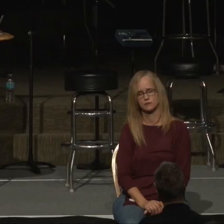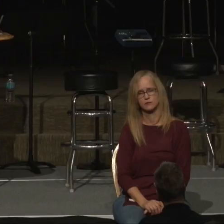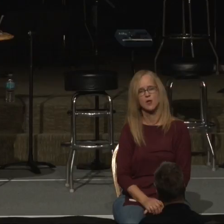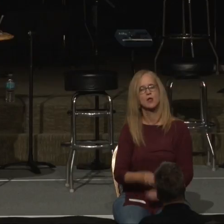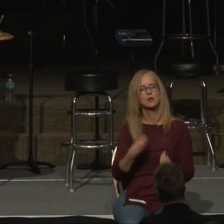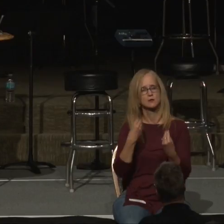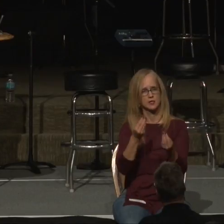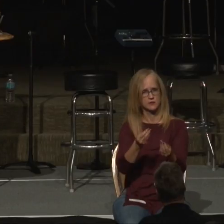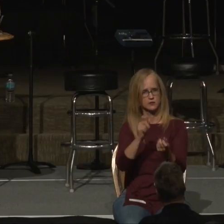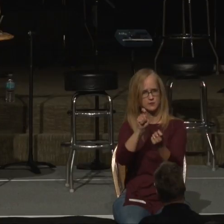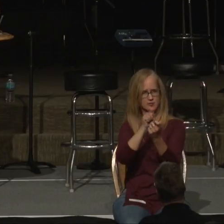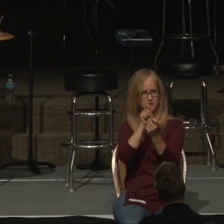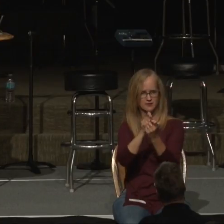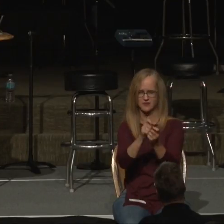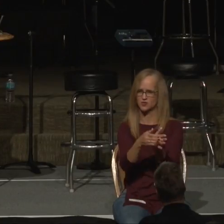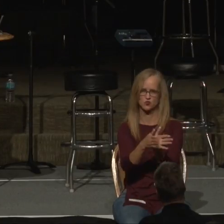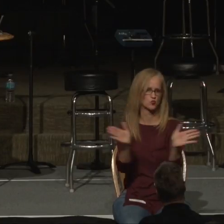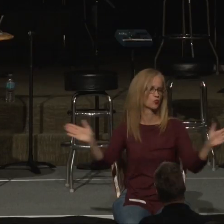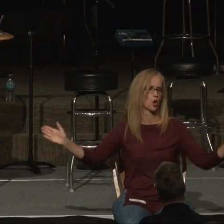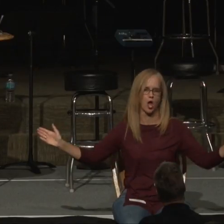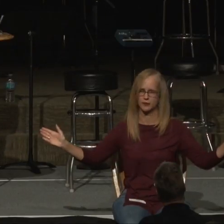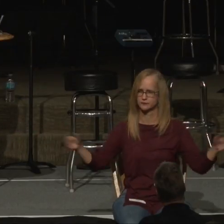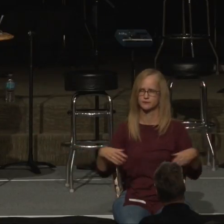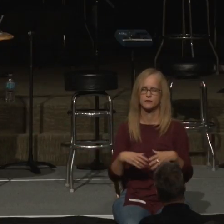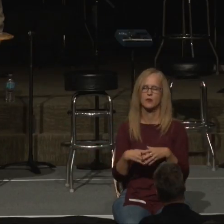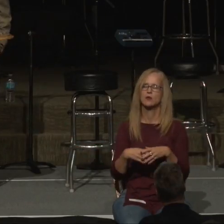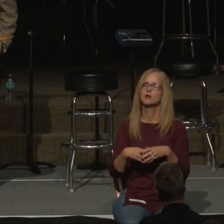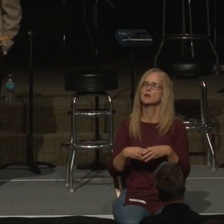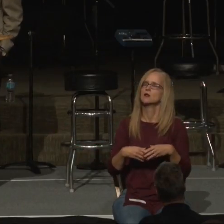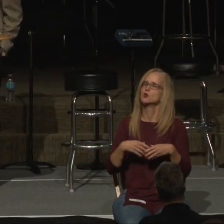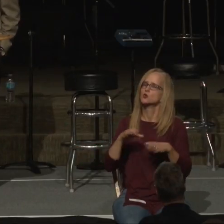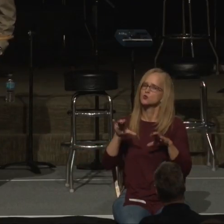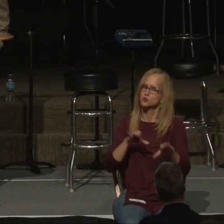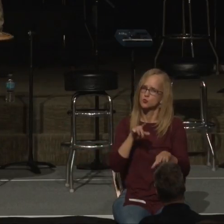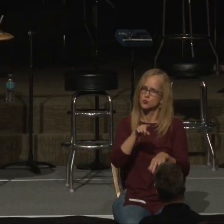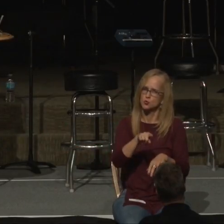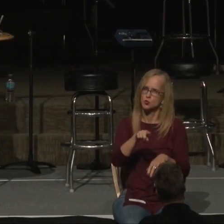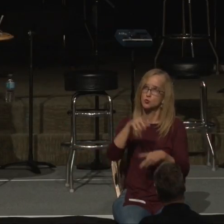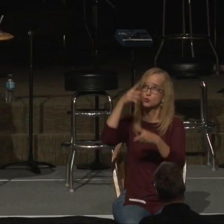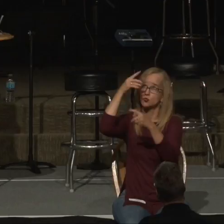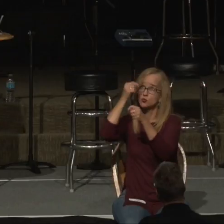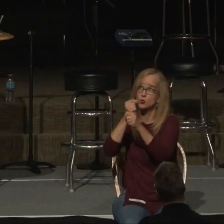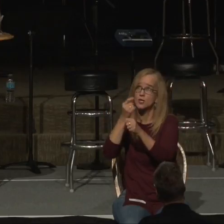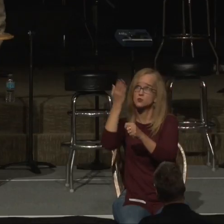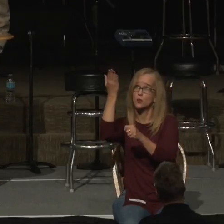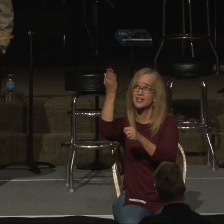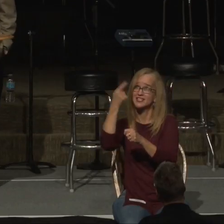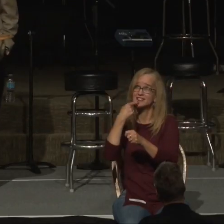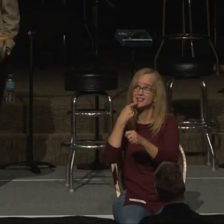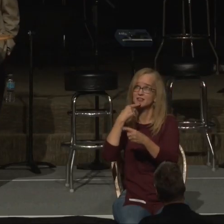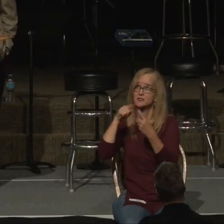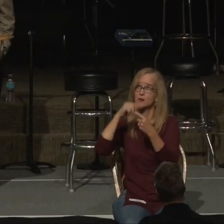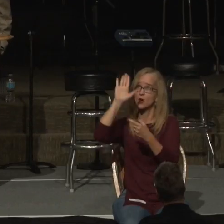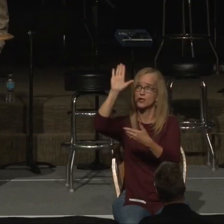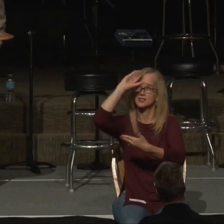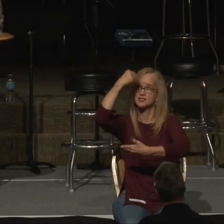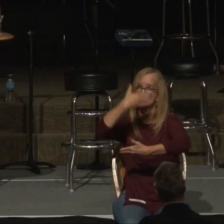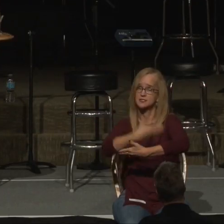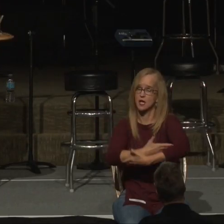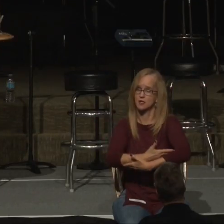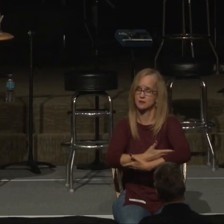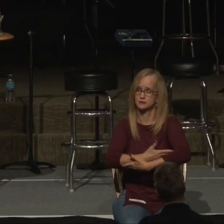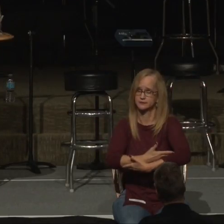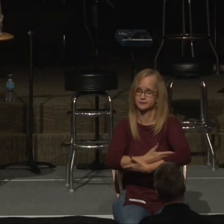Let me give you something specific. That's too broad. Do you trust what he says about his son?